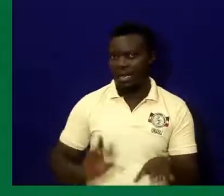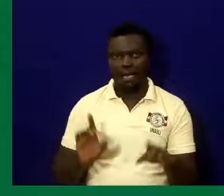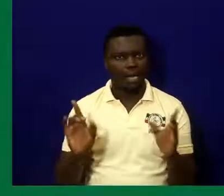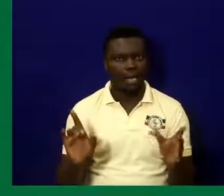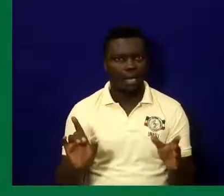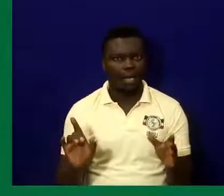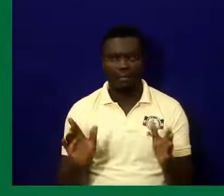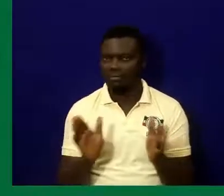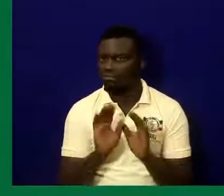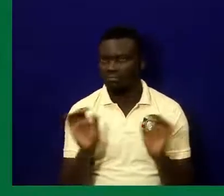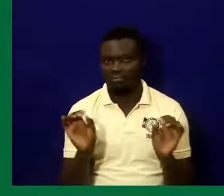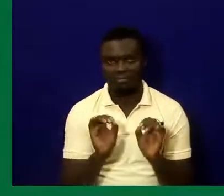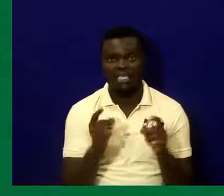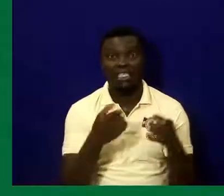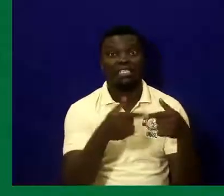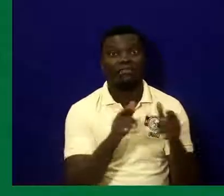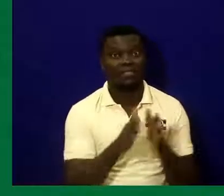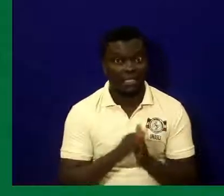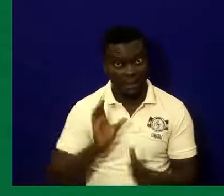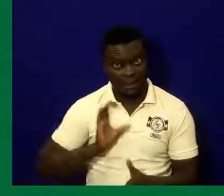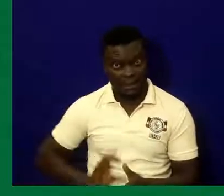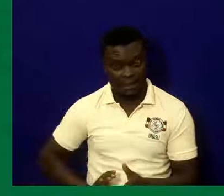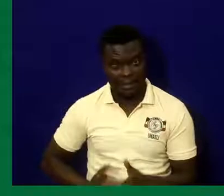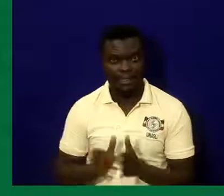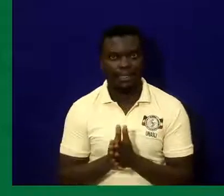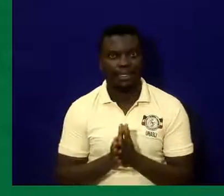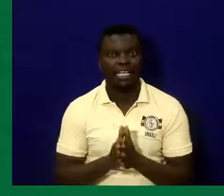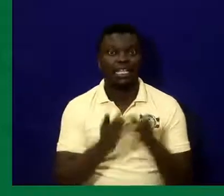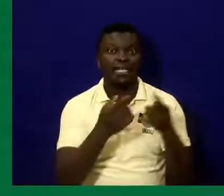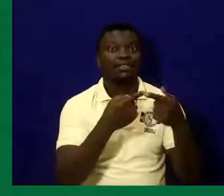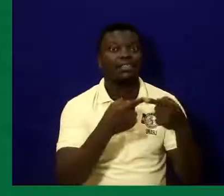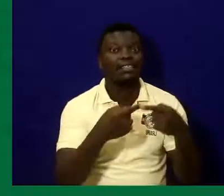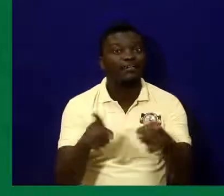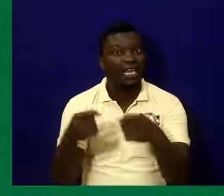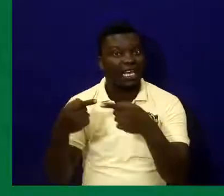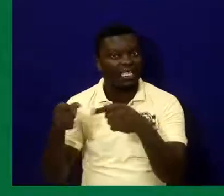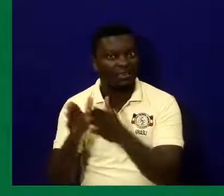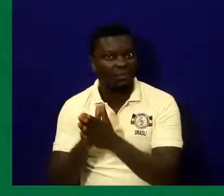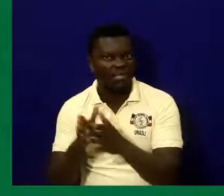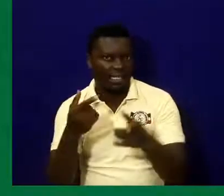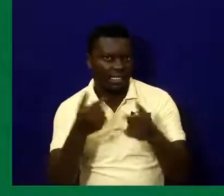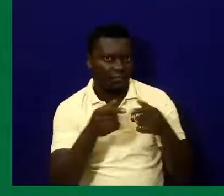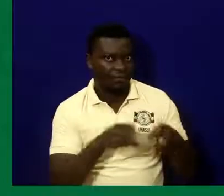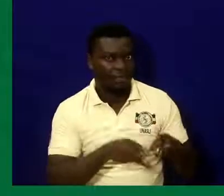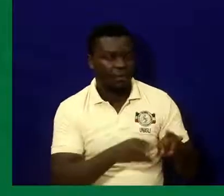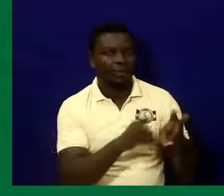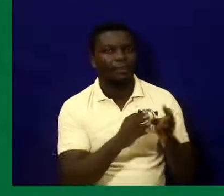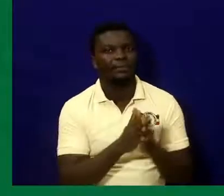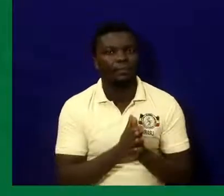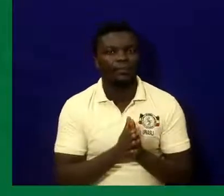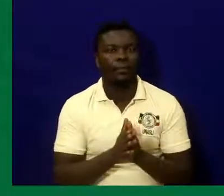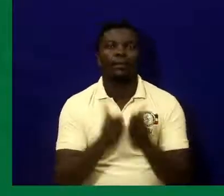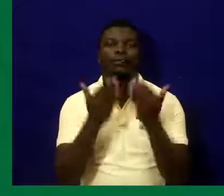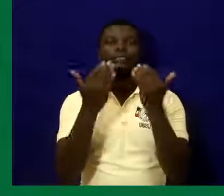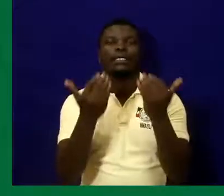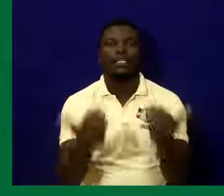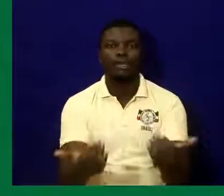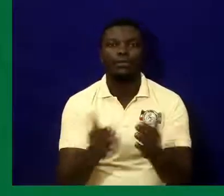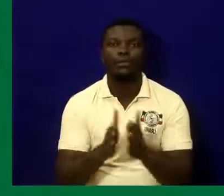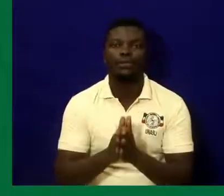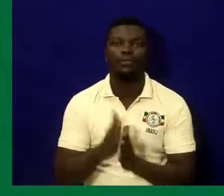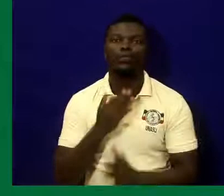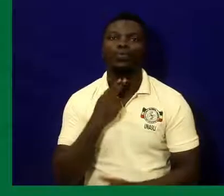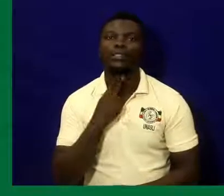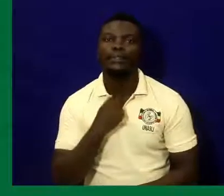characteristics or features. They differ in some way. So